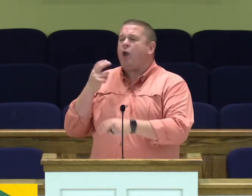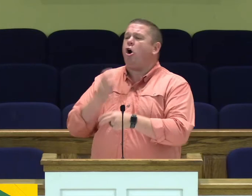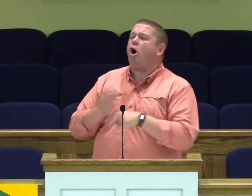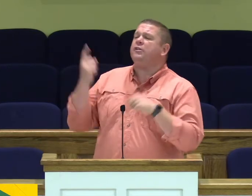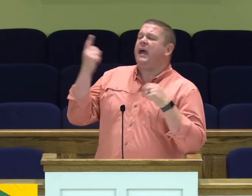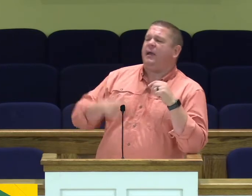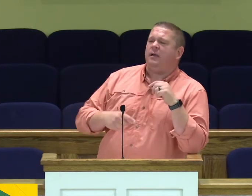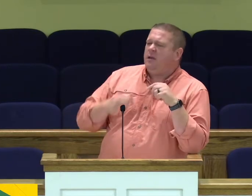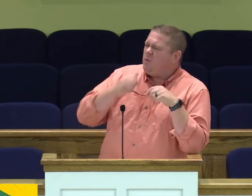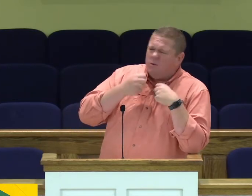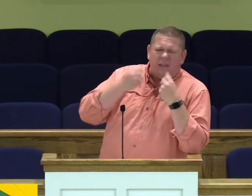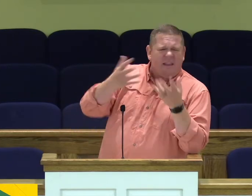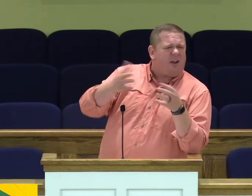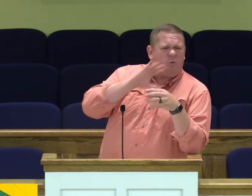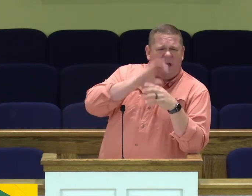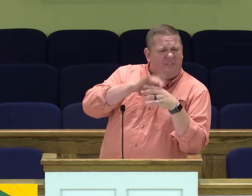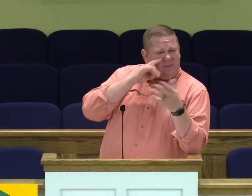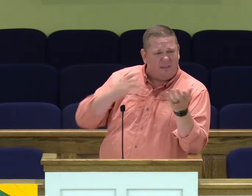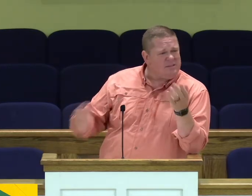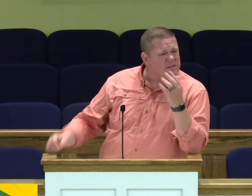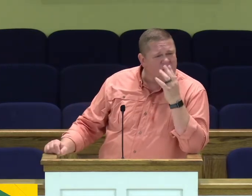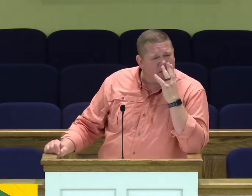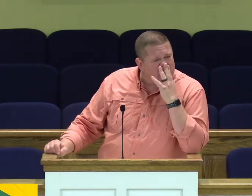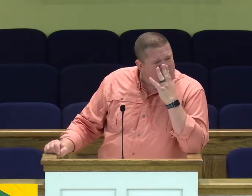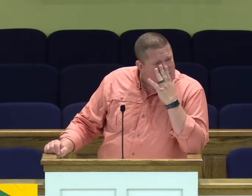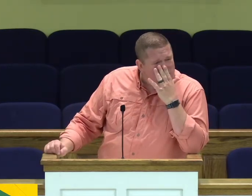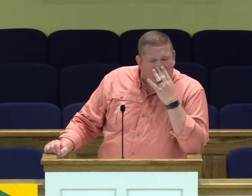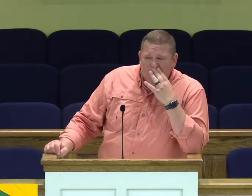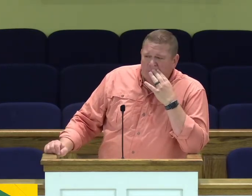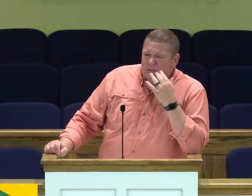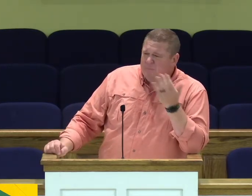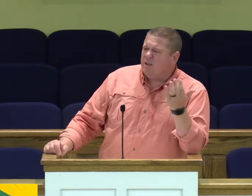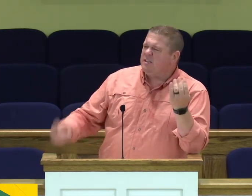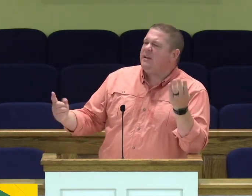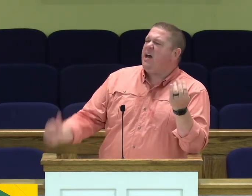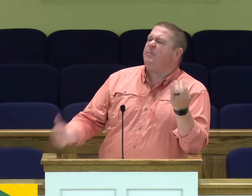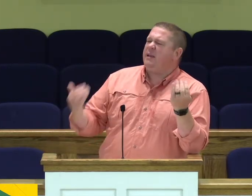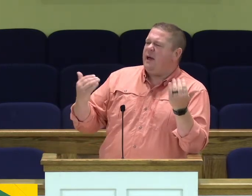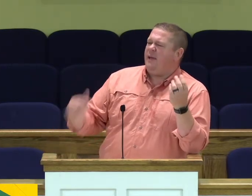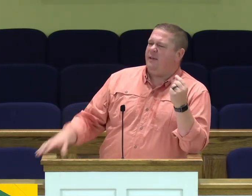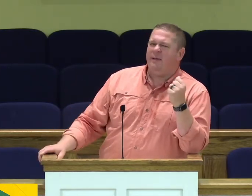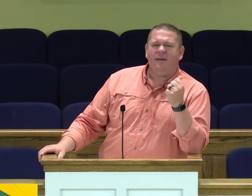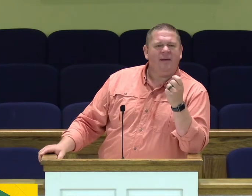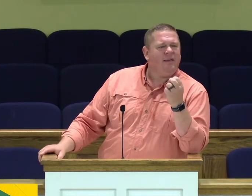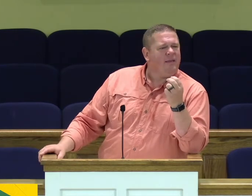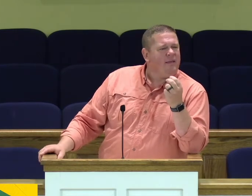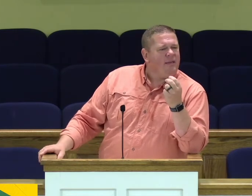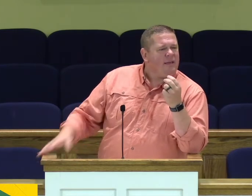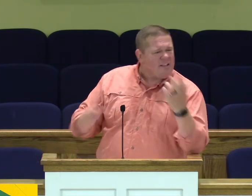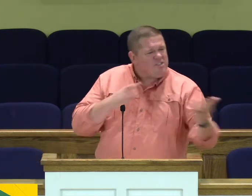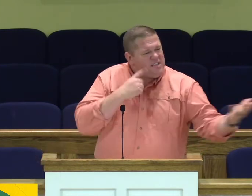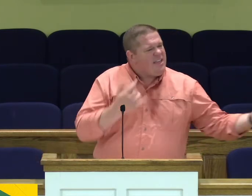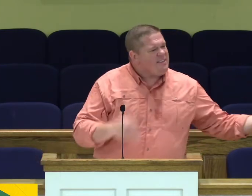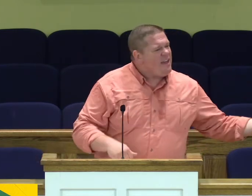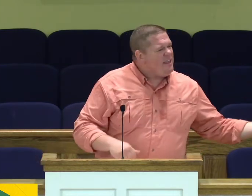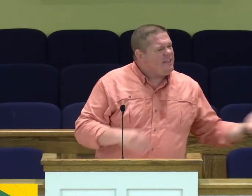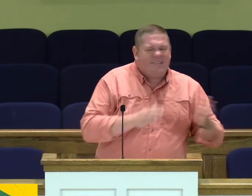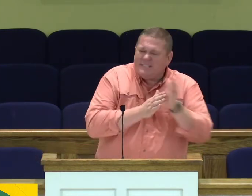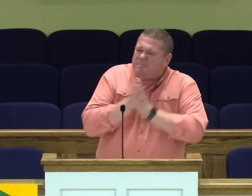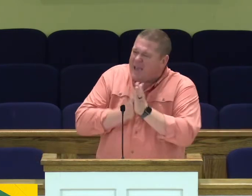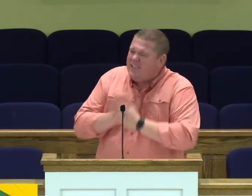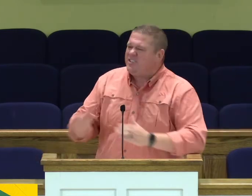Well, I had a hard day. Well, don't let it out on your wife and kids. Come on, somebody help me tonight. Can I just say it